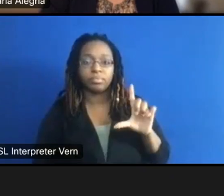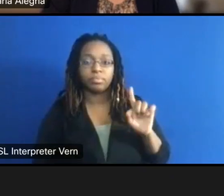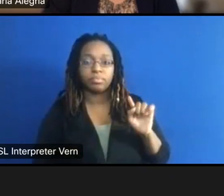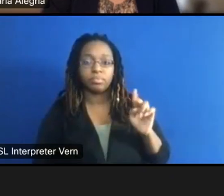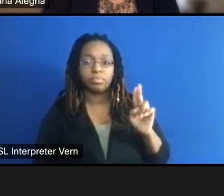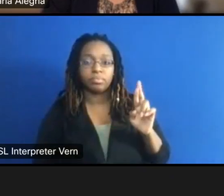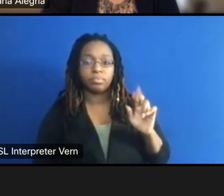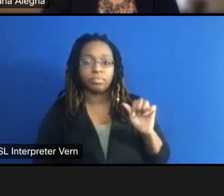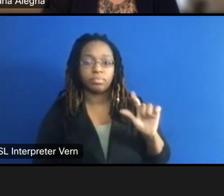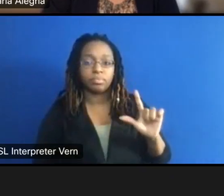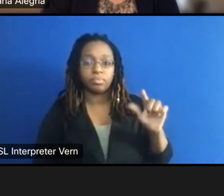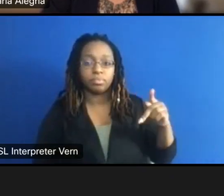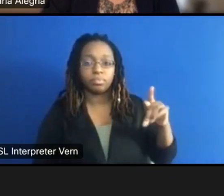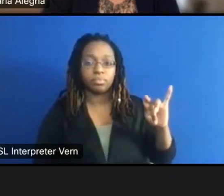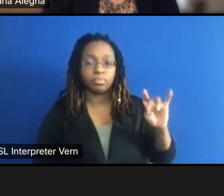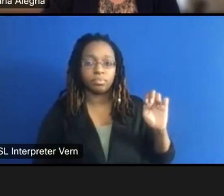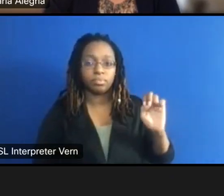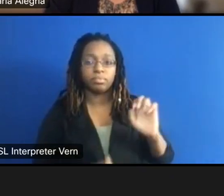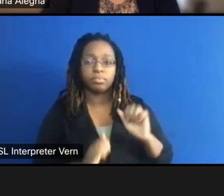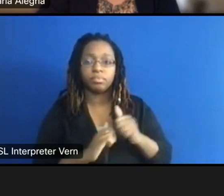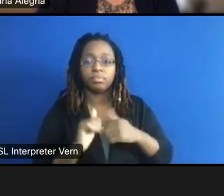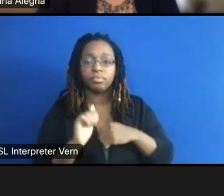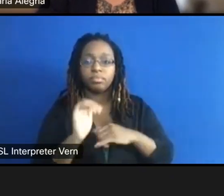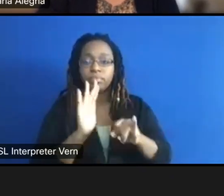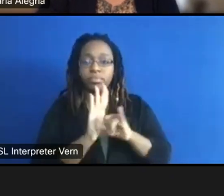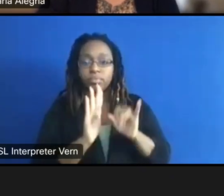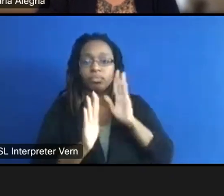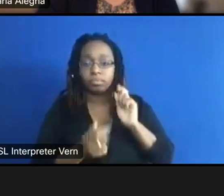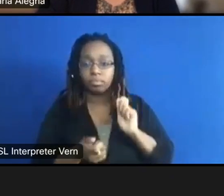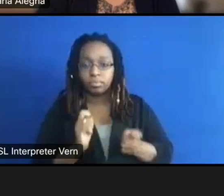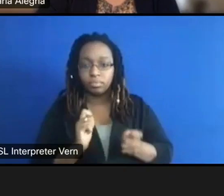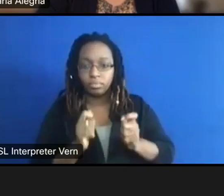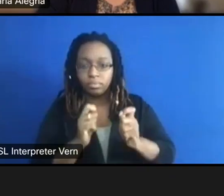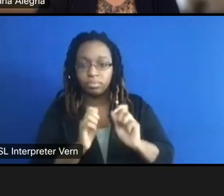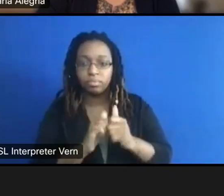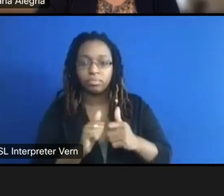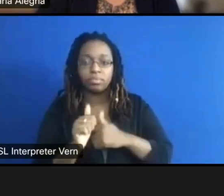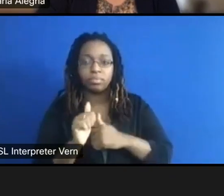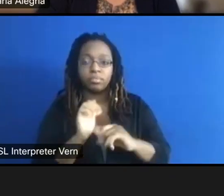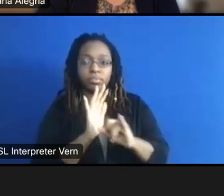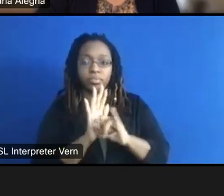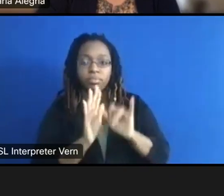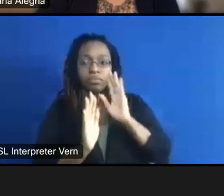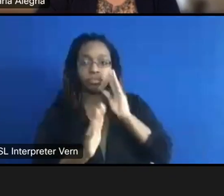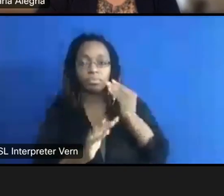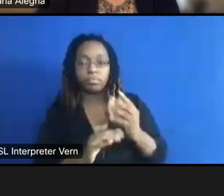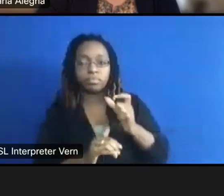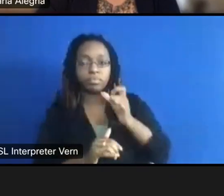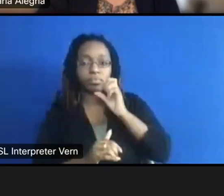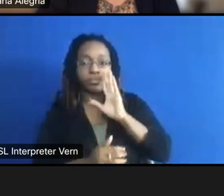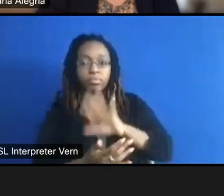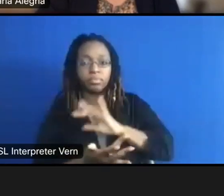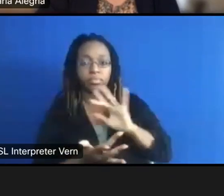identify is always going to change, and in the ways we identify informs who we go to for supports.